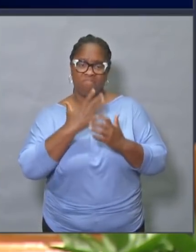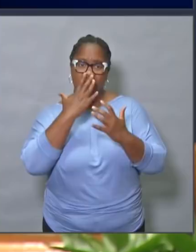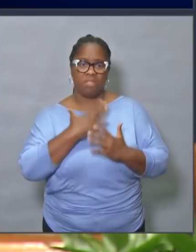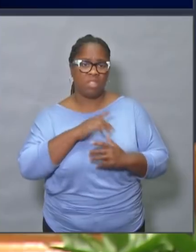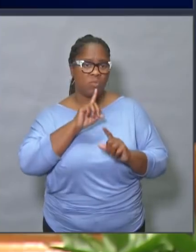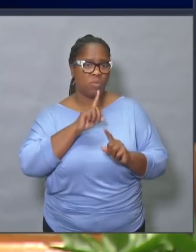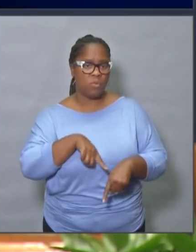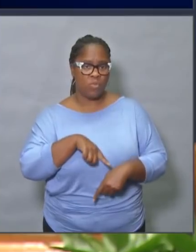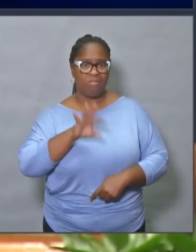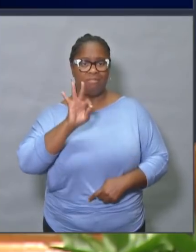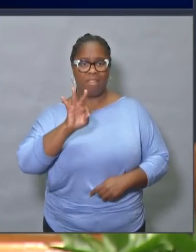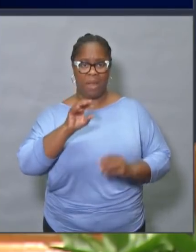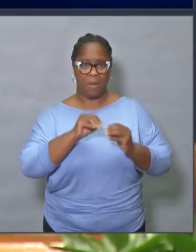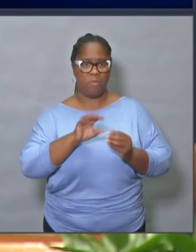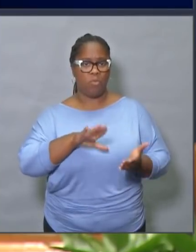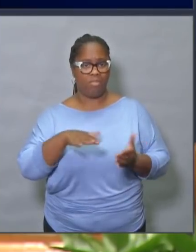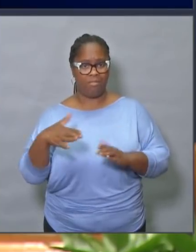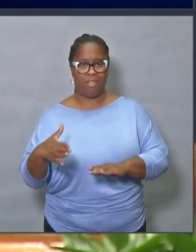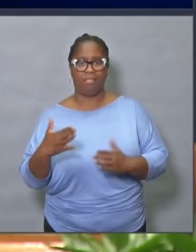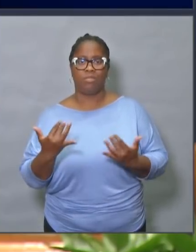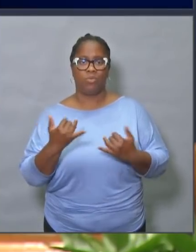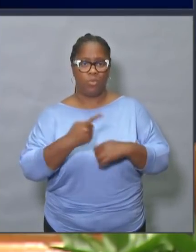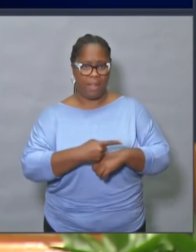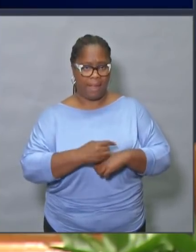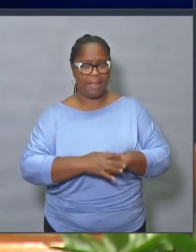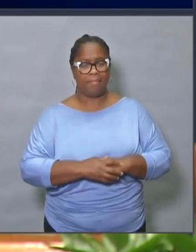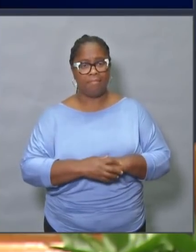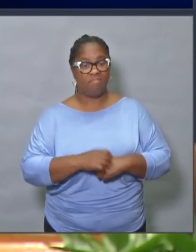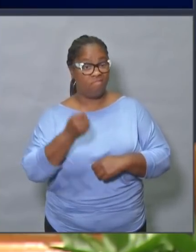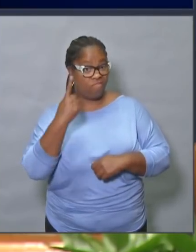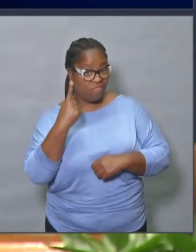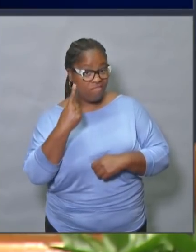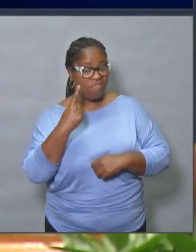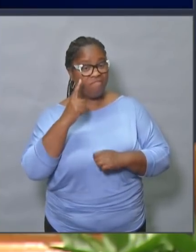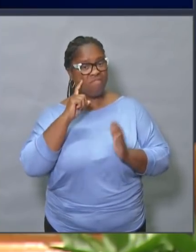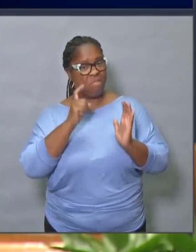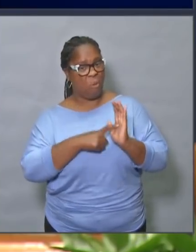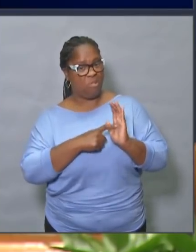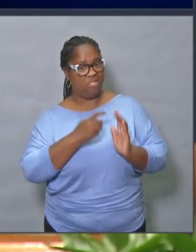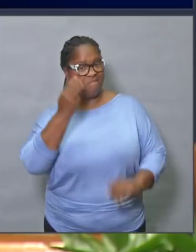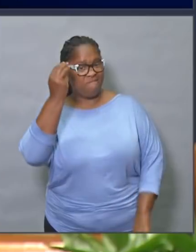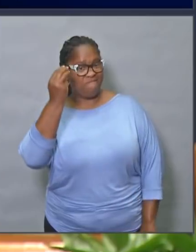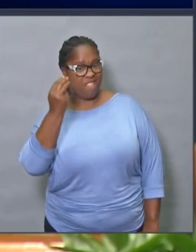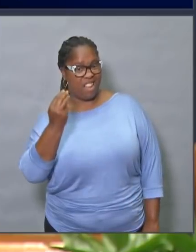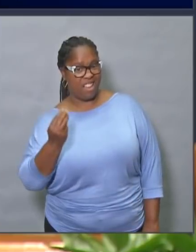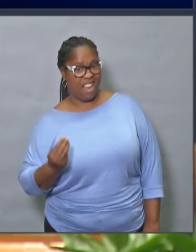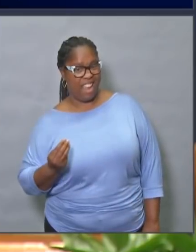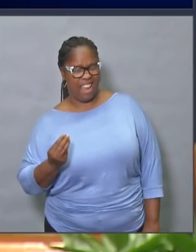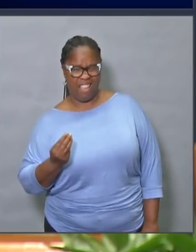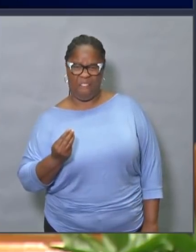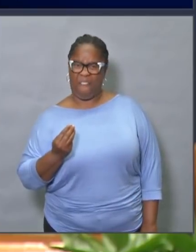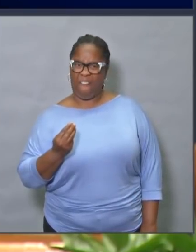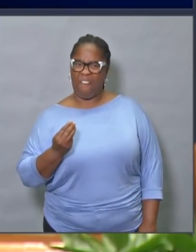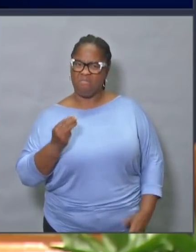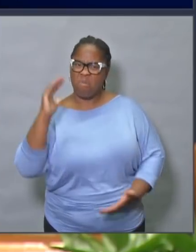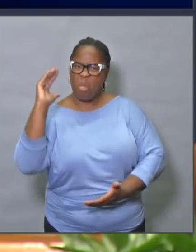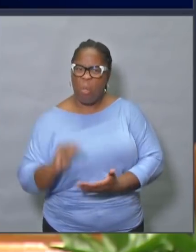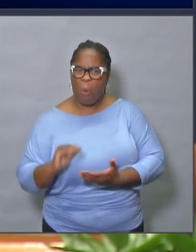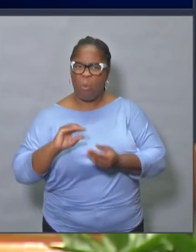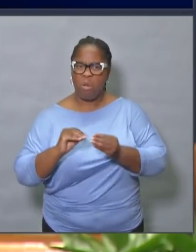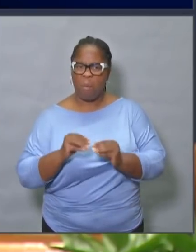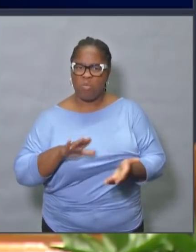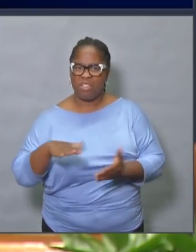an additional 9 deaths today. And please note that we often see low numbers of deaths reported to us over the